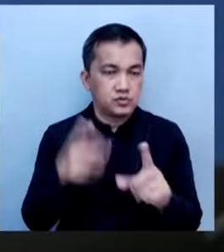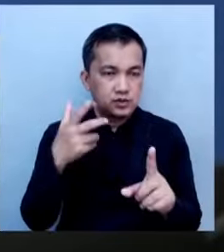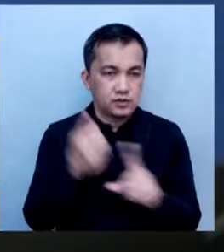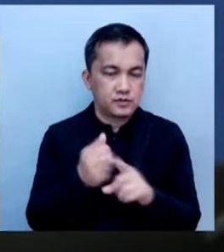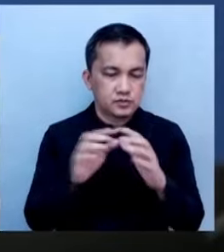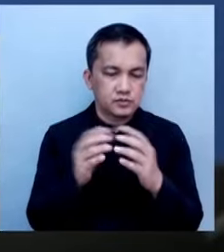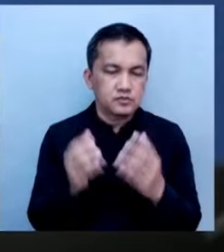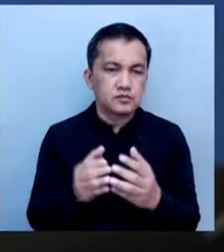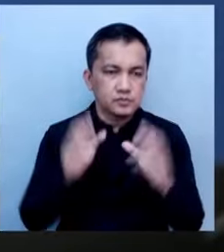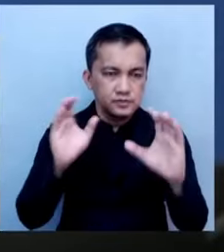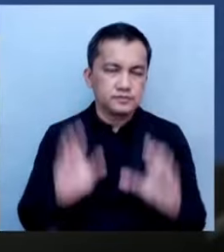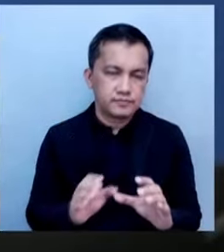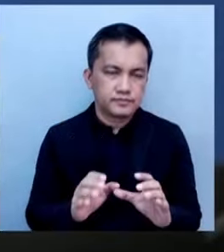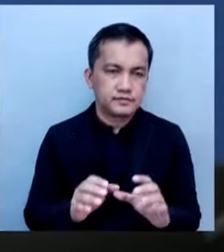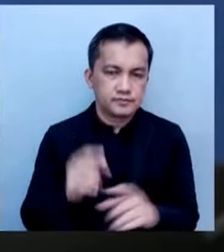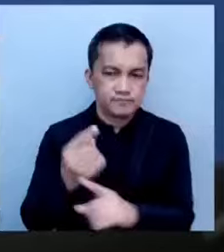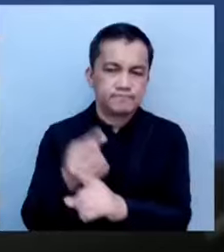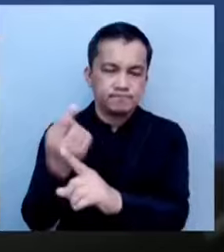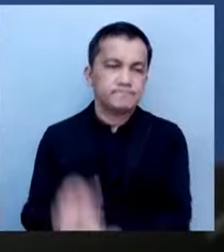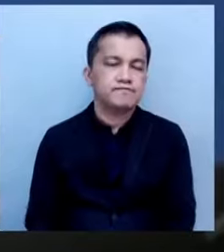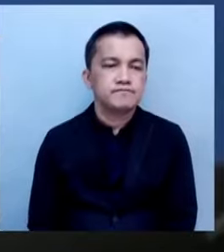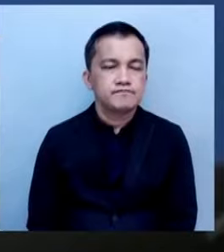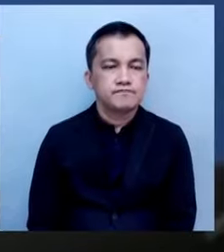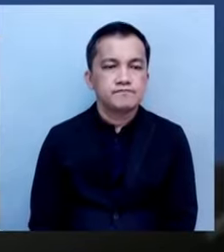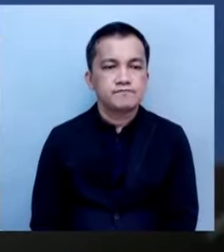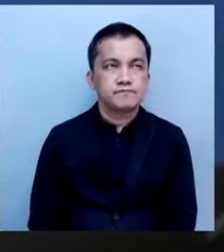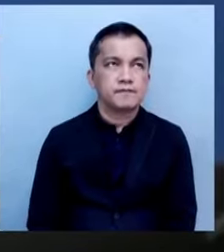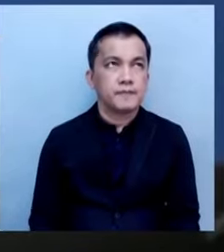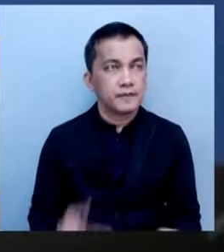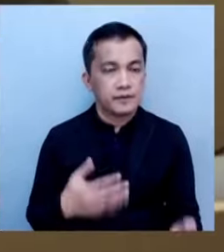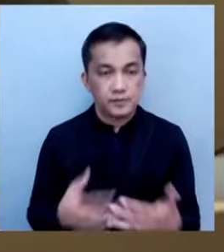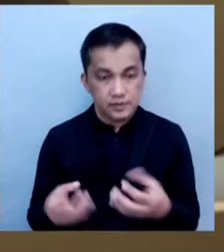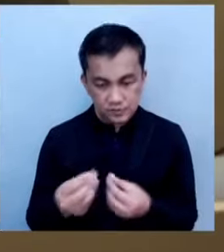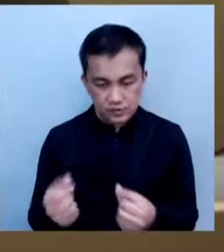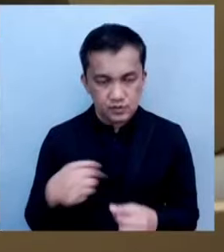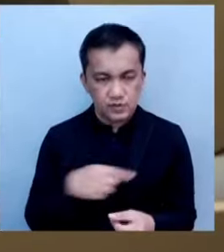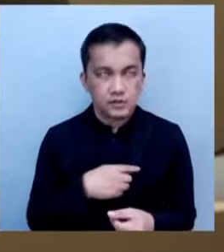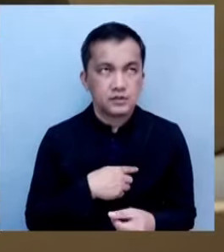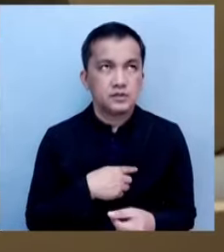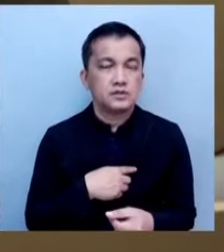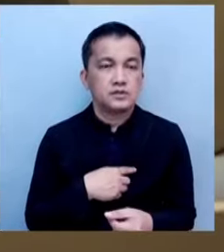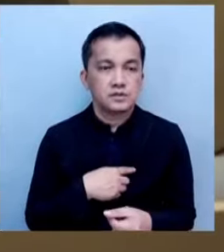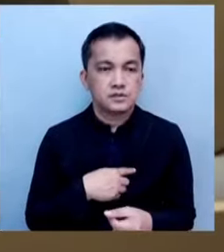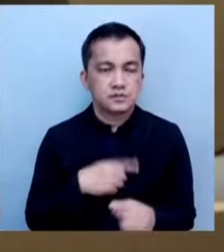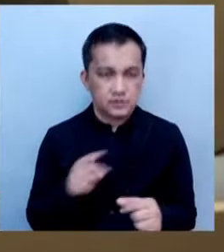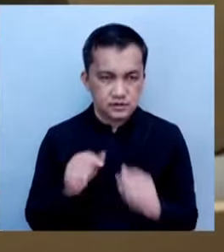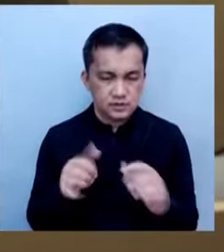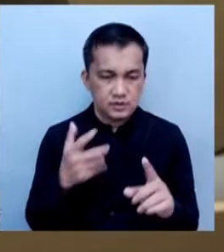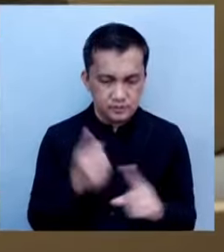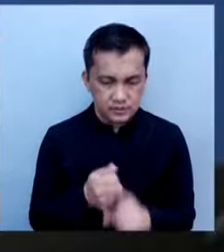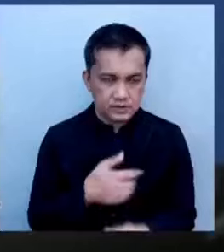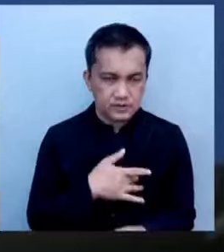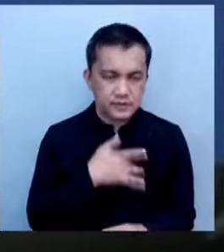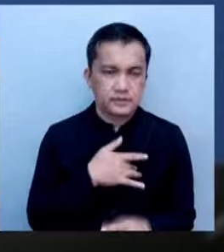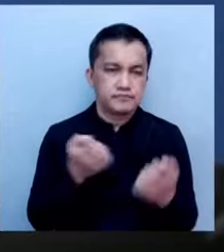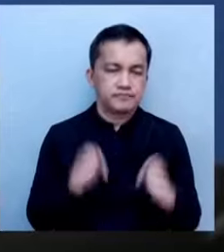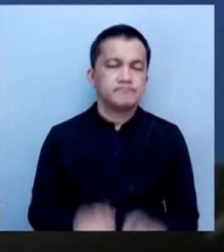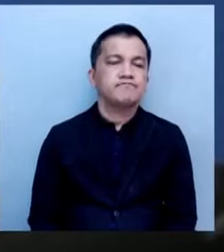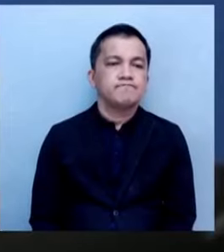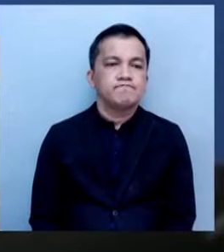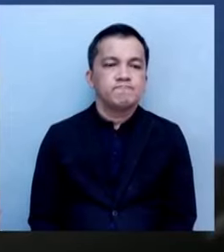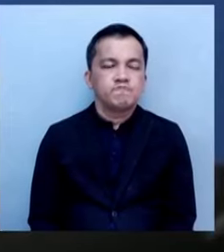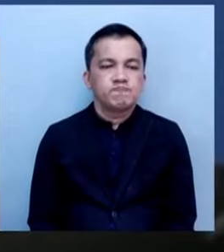in the coming months. So even after it disappears completely, we will still feel the impacts of this event. Every month